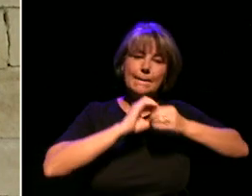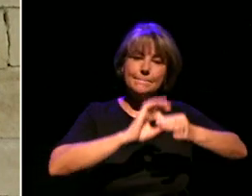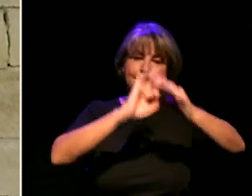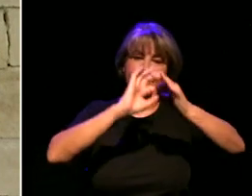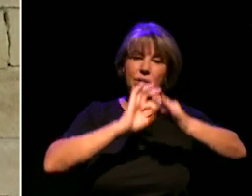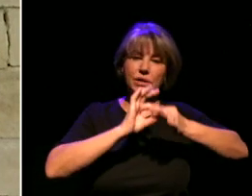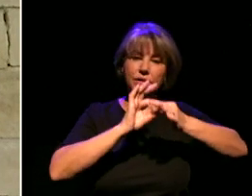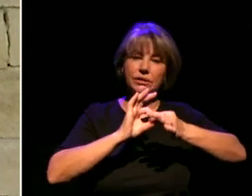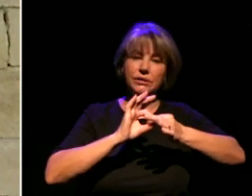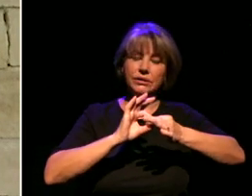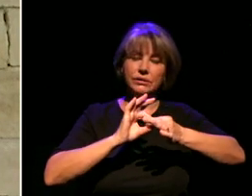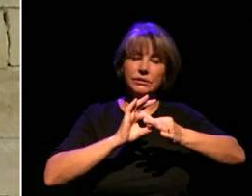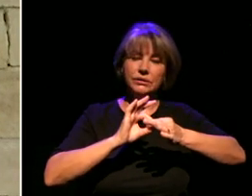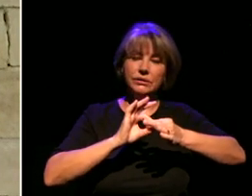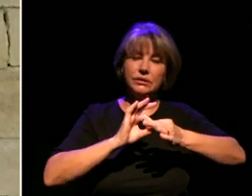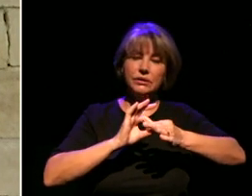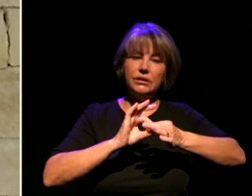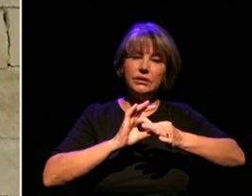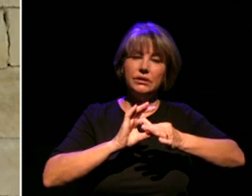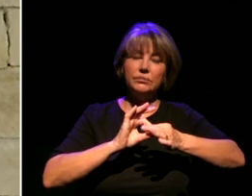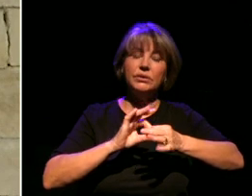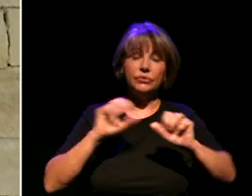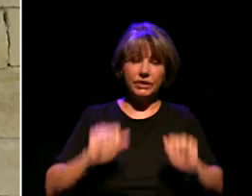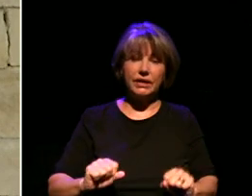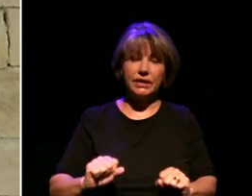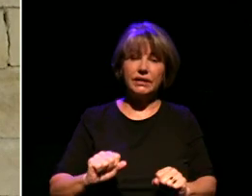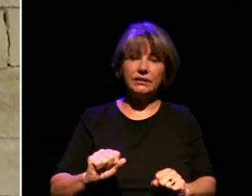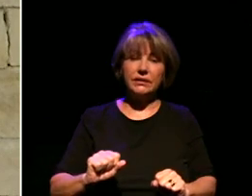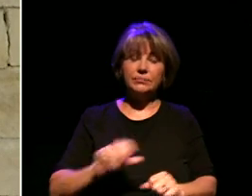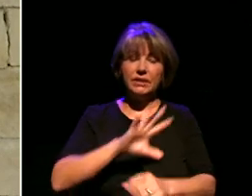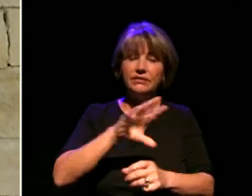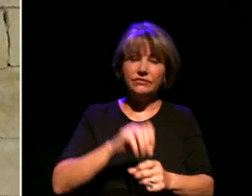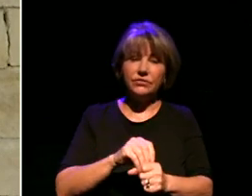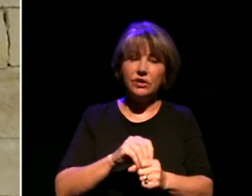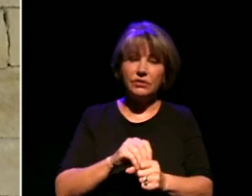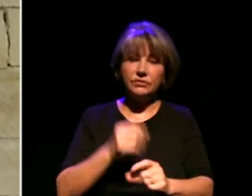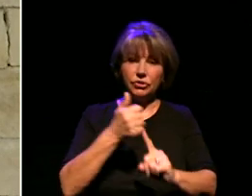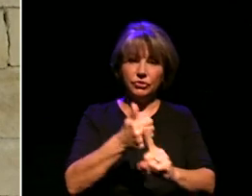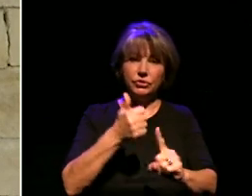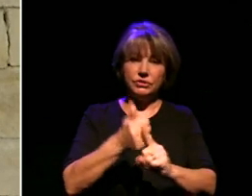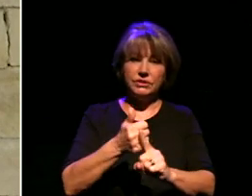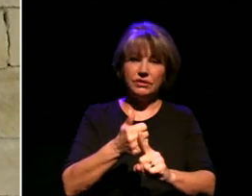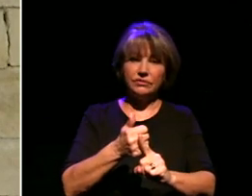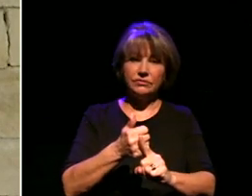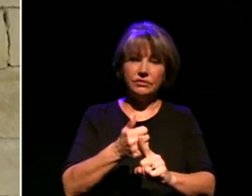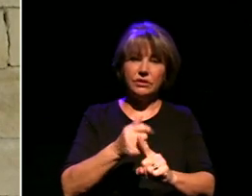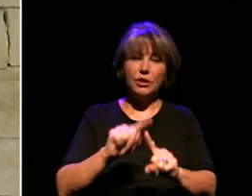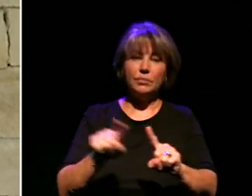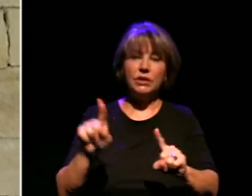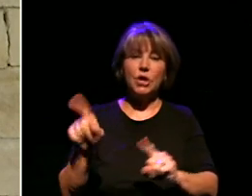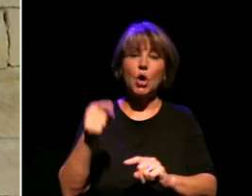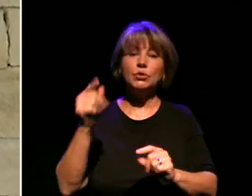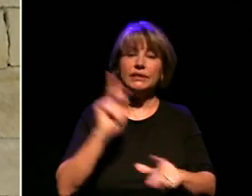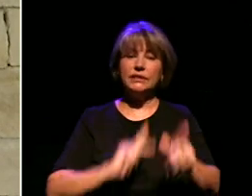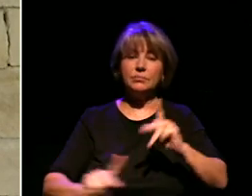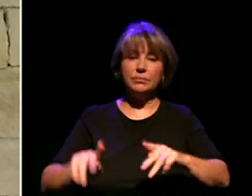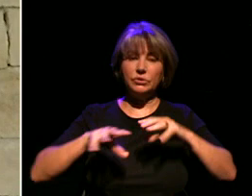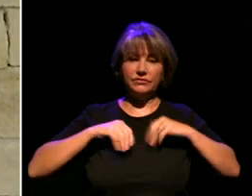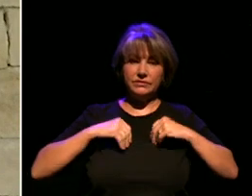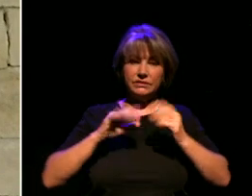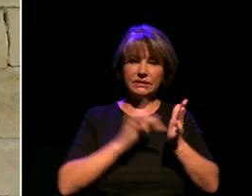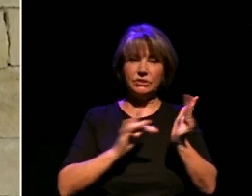part in this act of remembrance with us. But we ask that only those who have stepped across the line of faith do so. And we do that for two